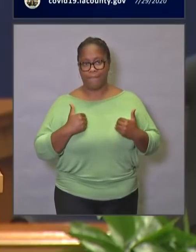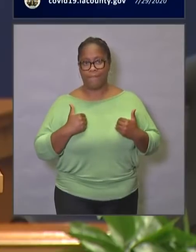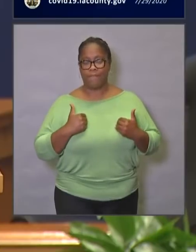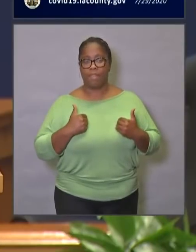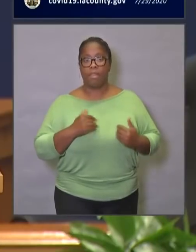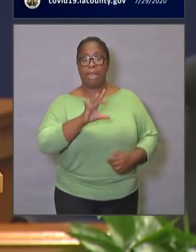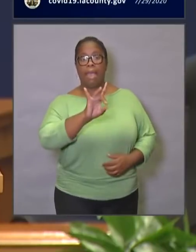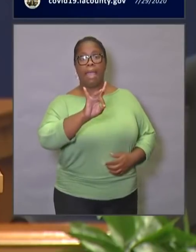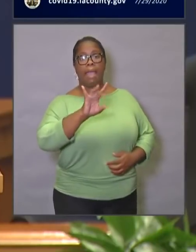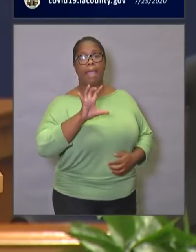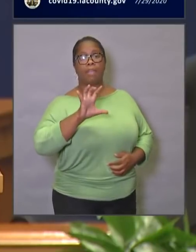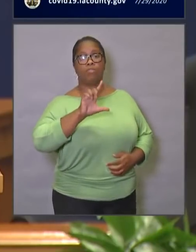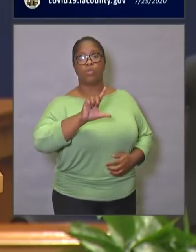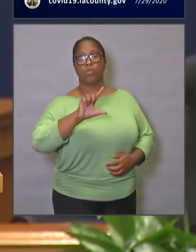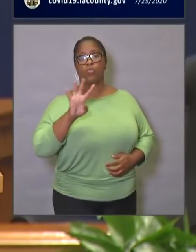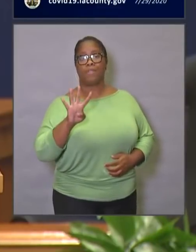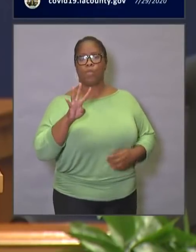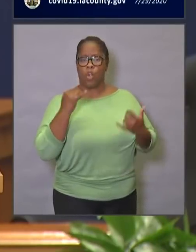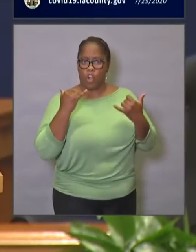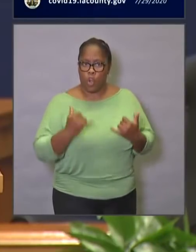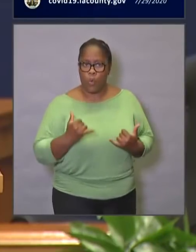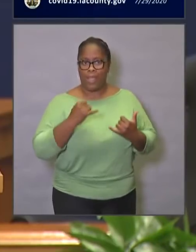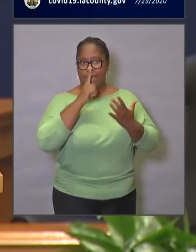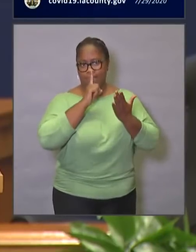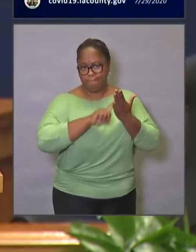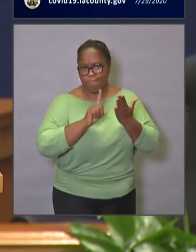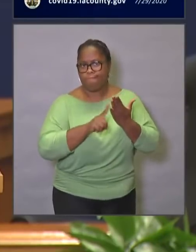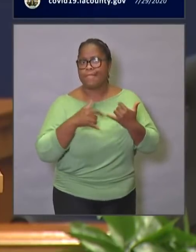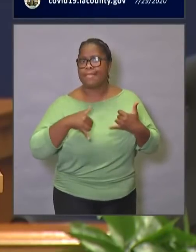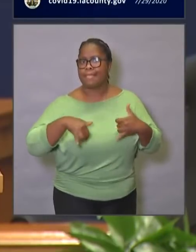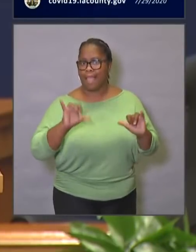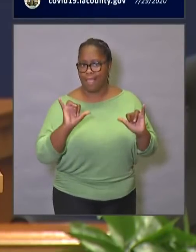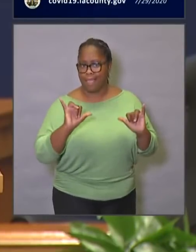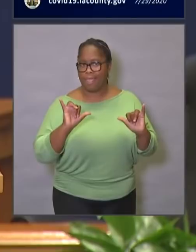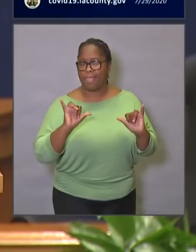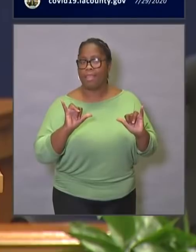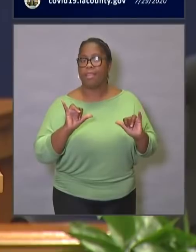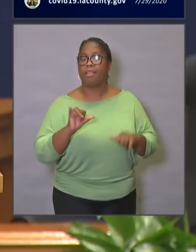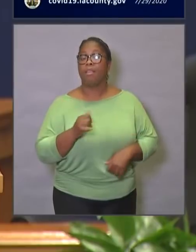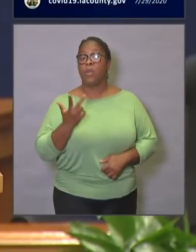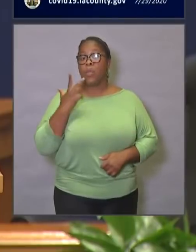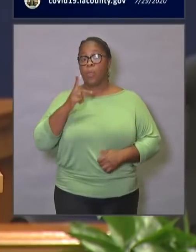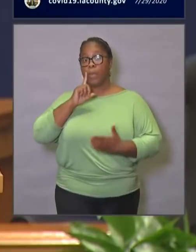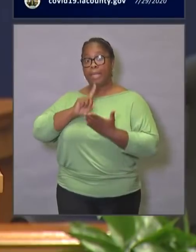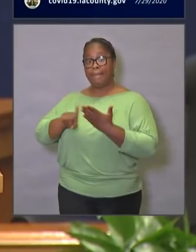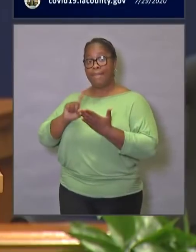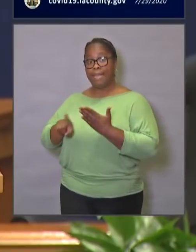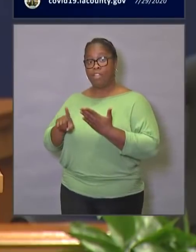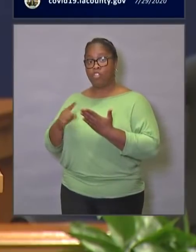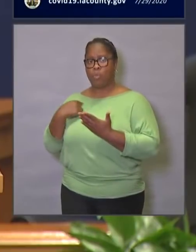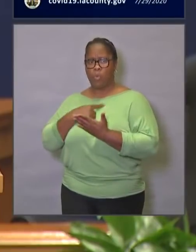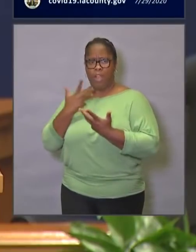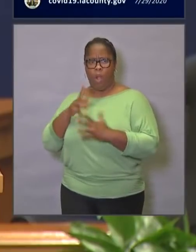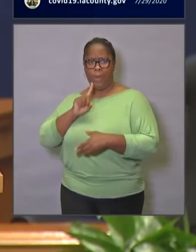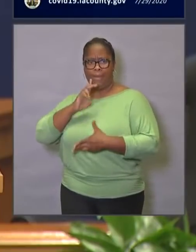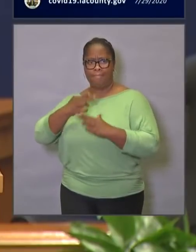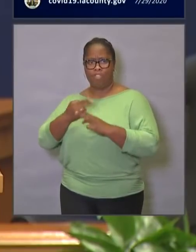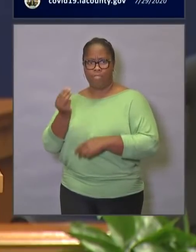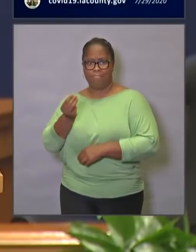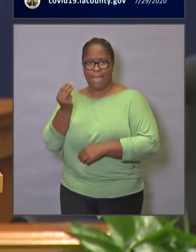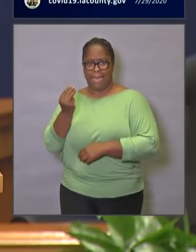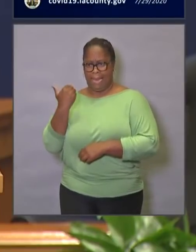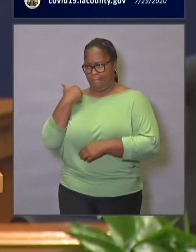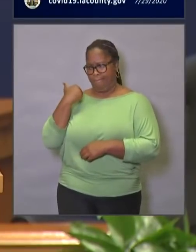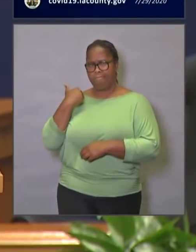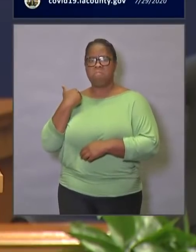have 824 active investigations, including the 3 investigations that we noted on Monday where we